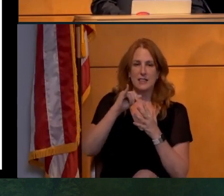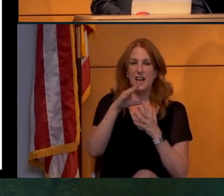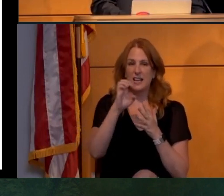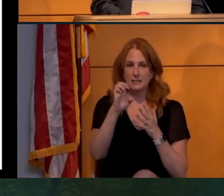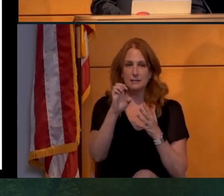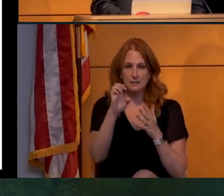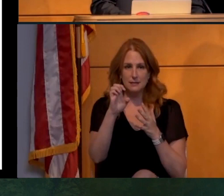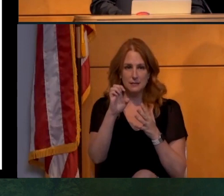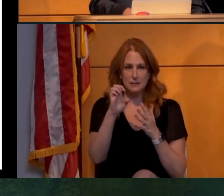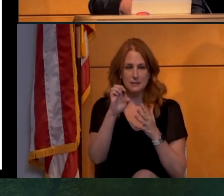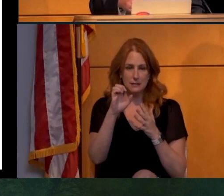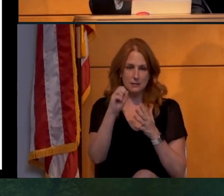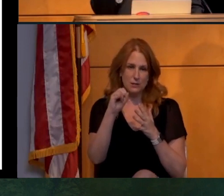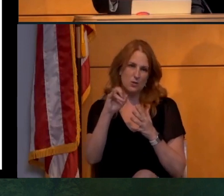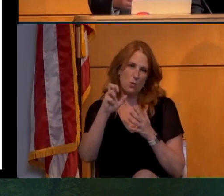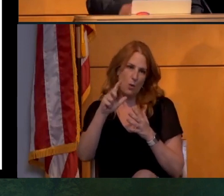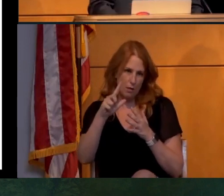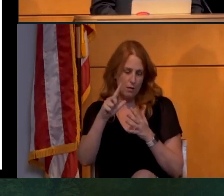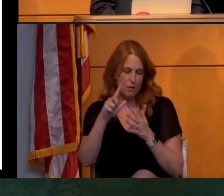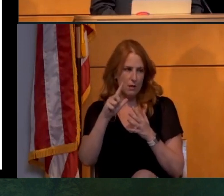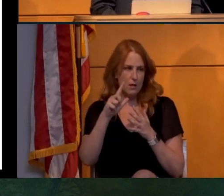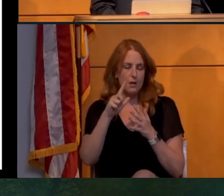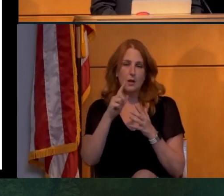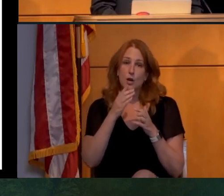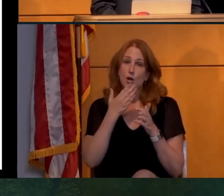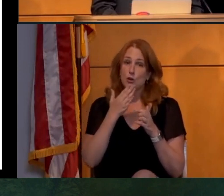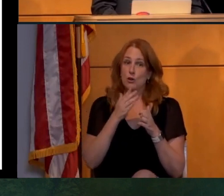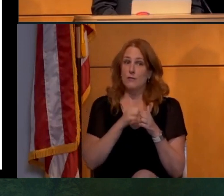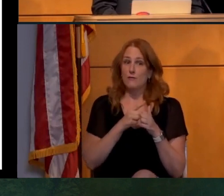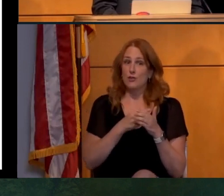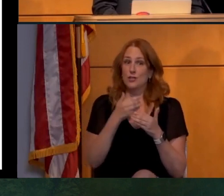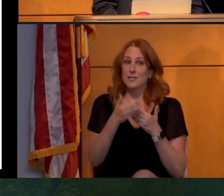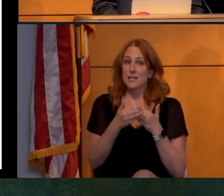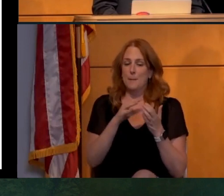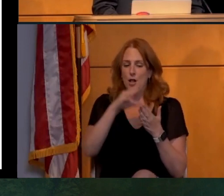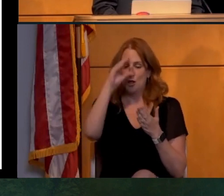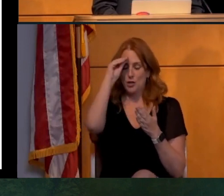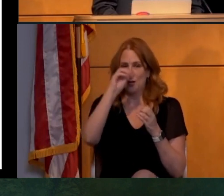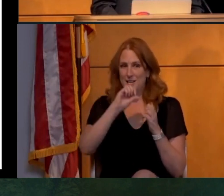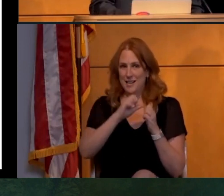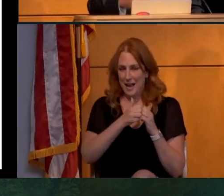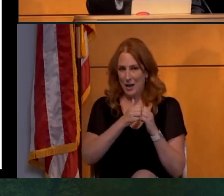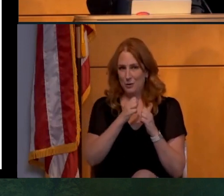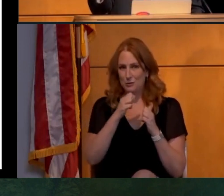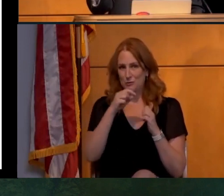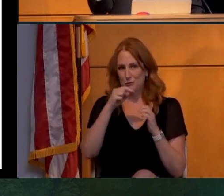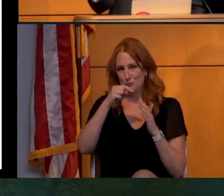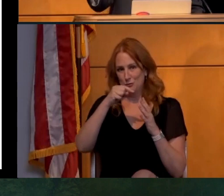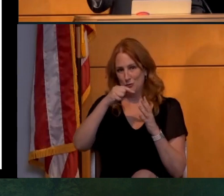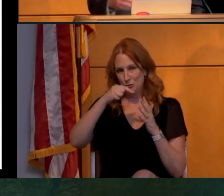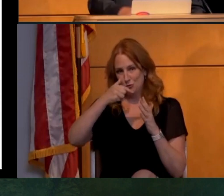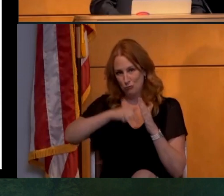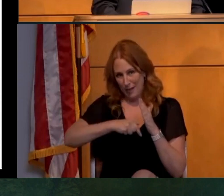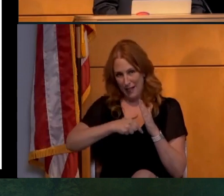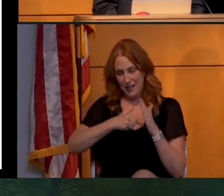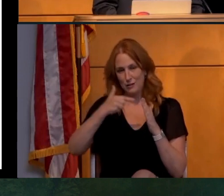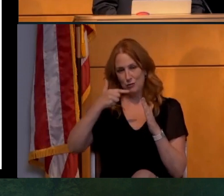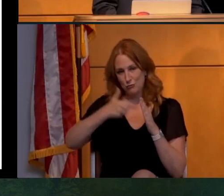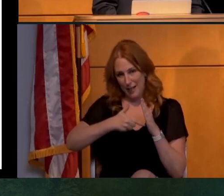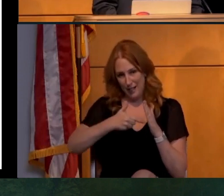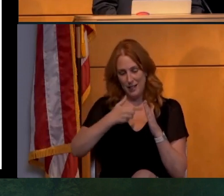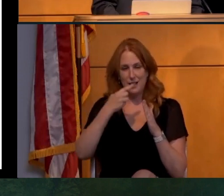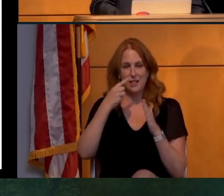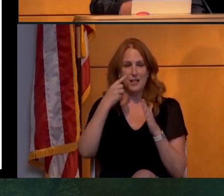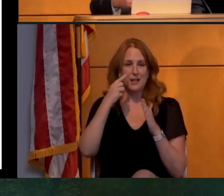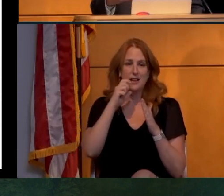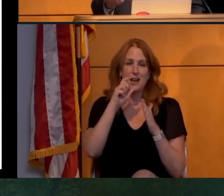good step towards learning how to drill for Viper rover, which requires us to drill not just